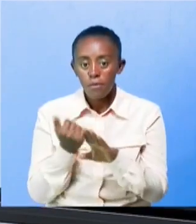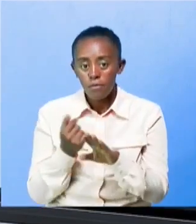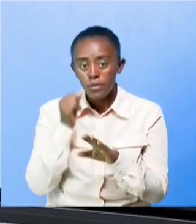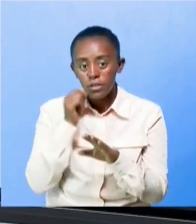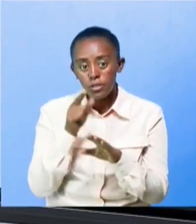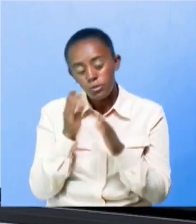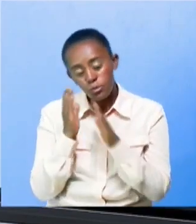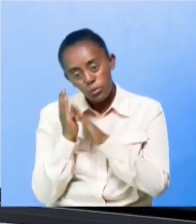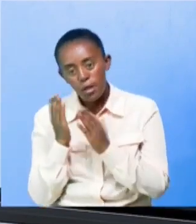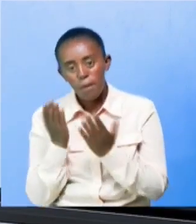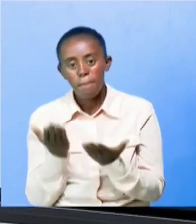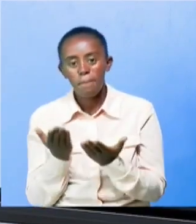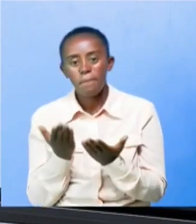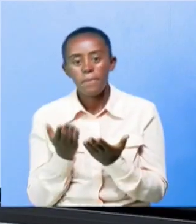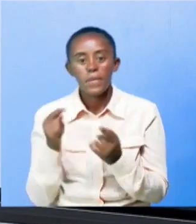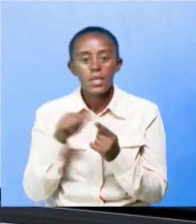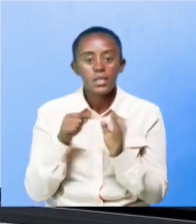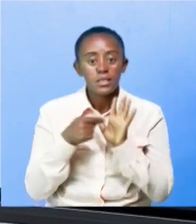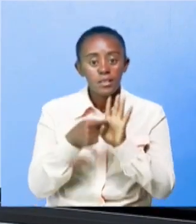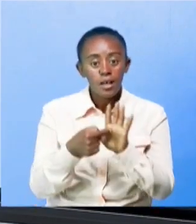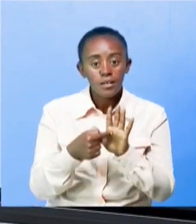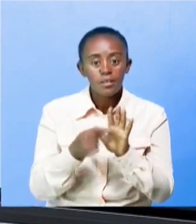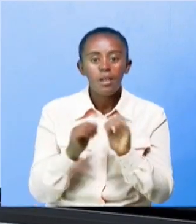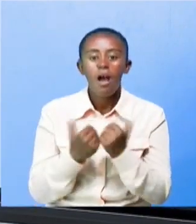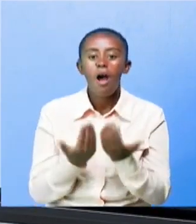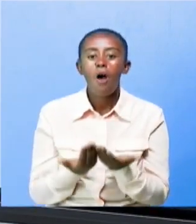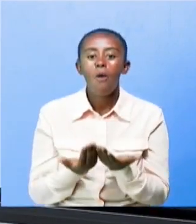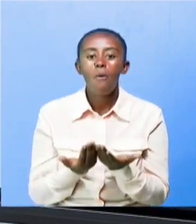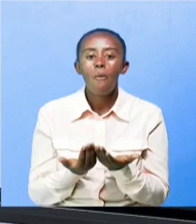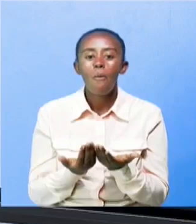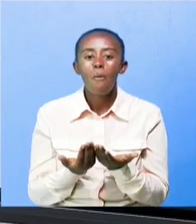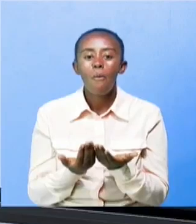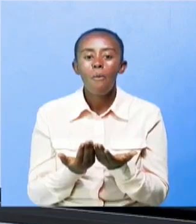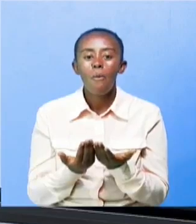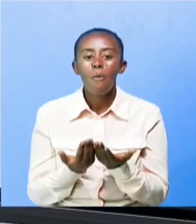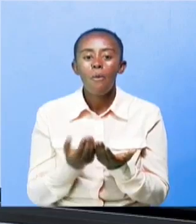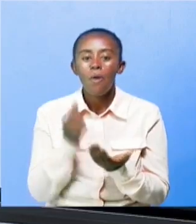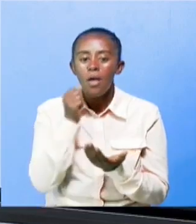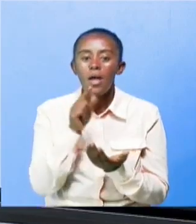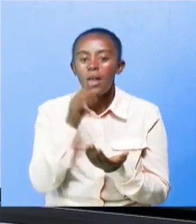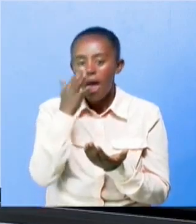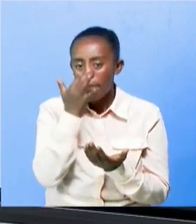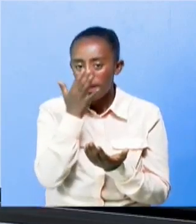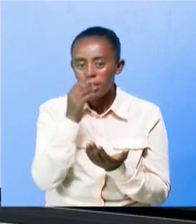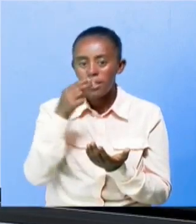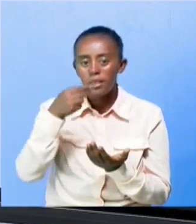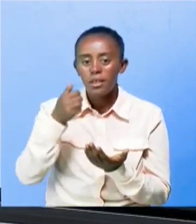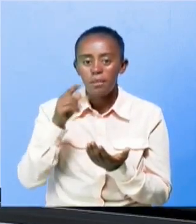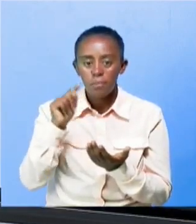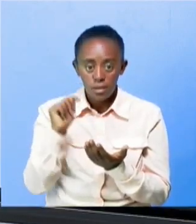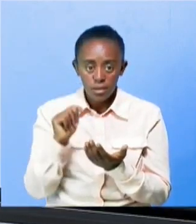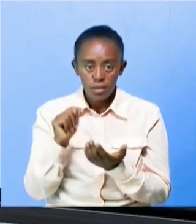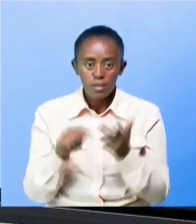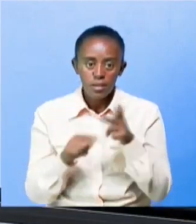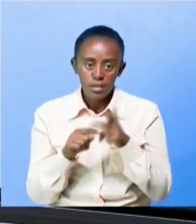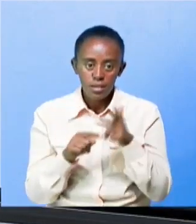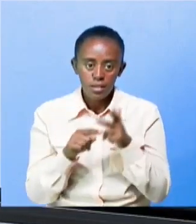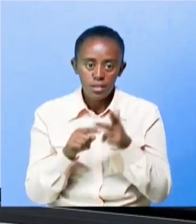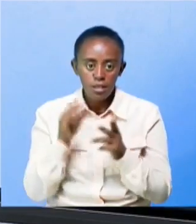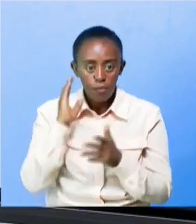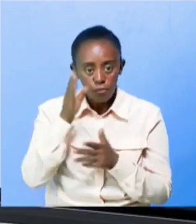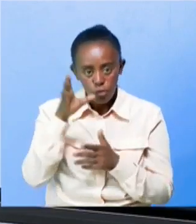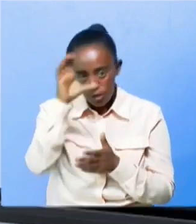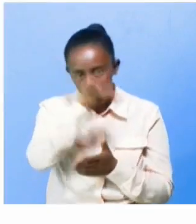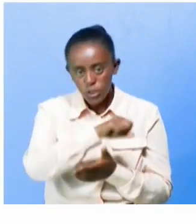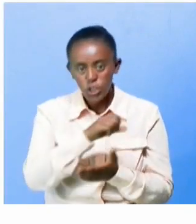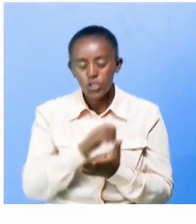sleep. So this indicates how this is her habit. What about future